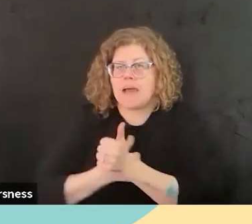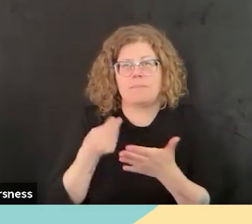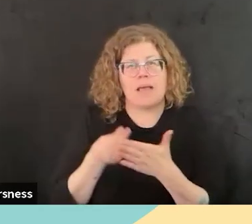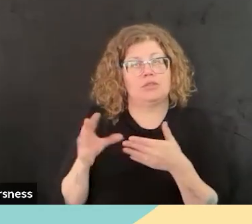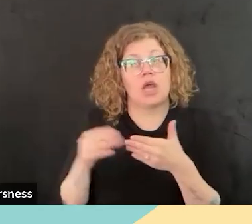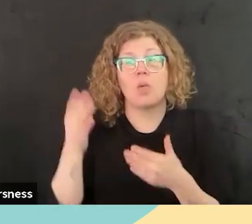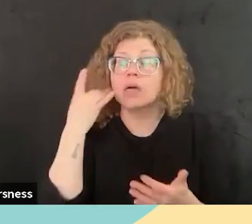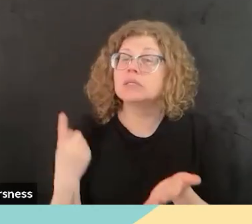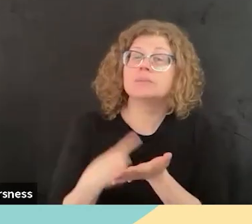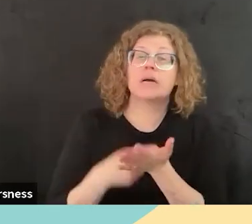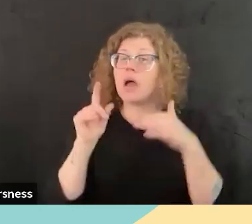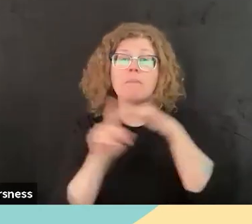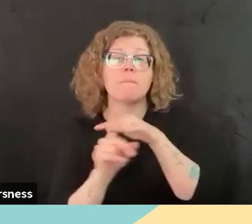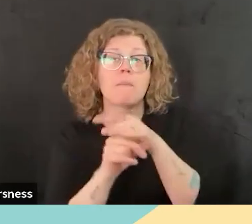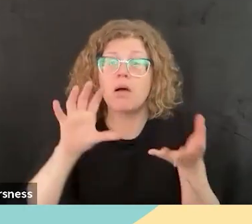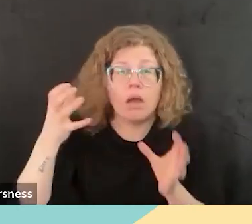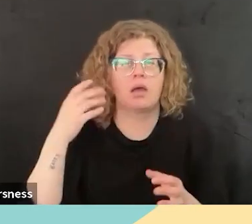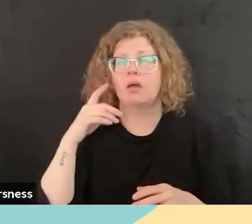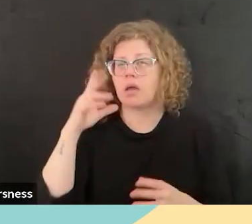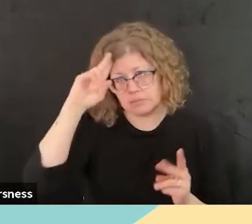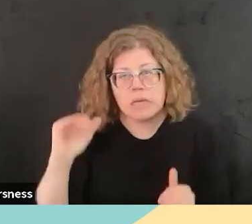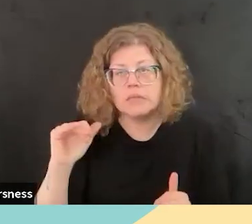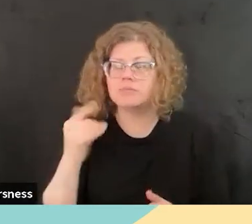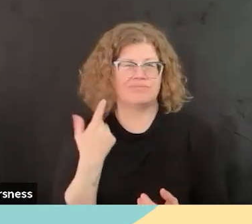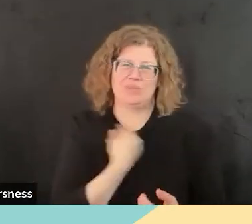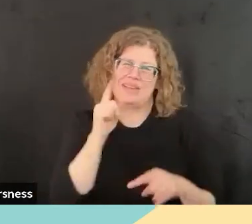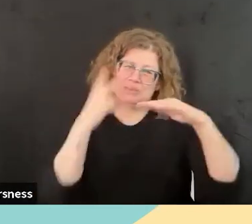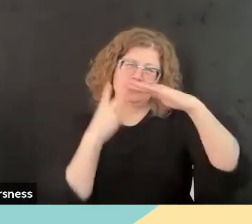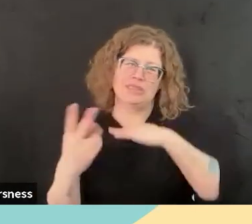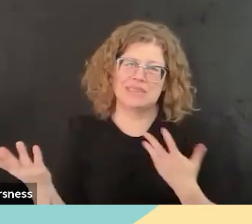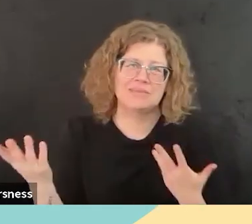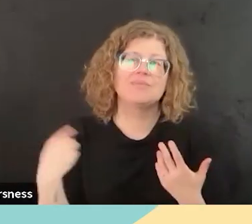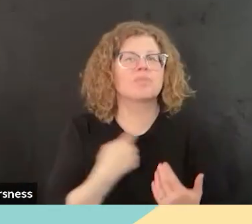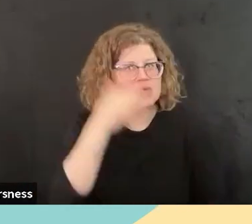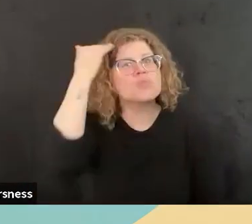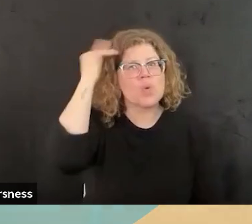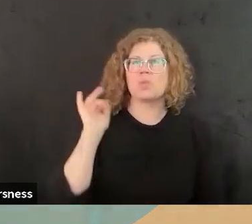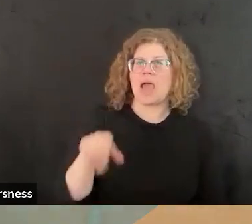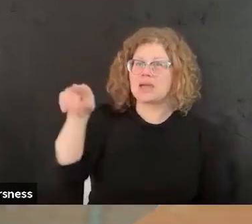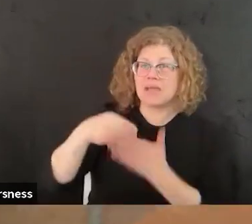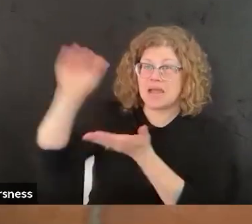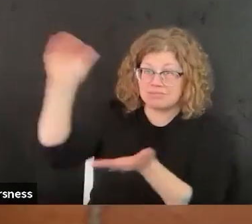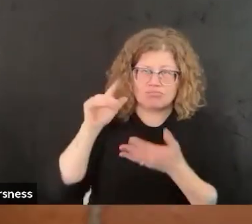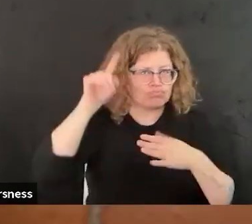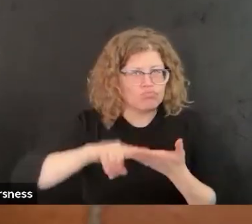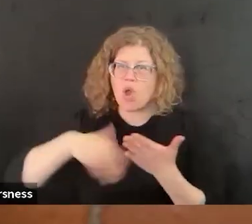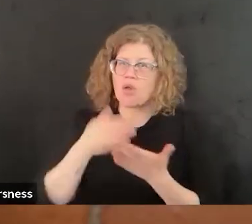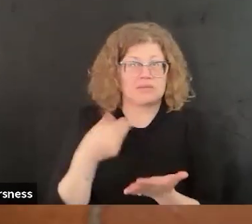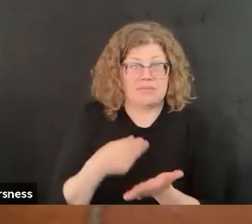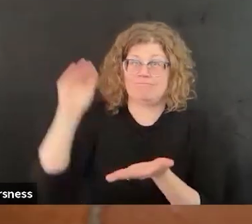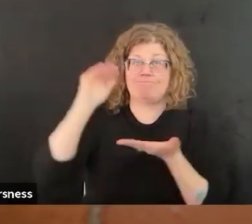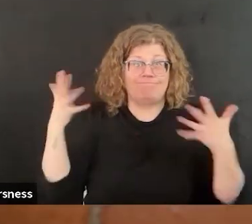contingency because things come up and we never know what those might be. So because we know that there's not going to be any more money, we want